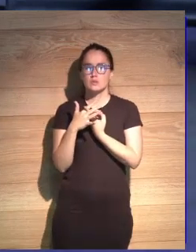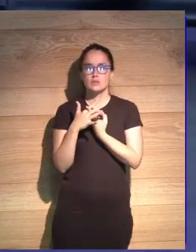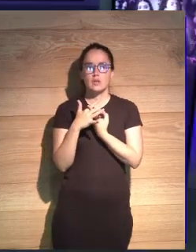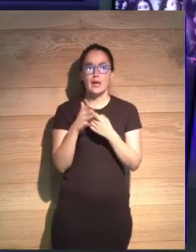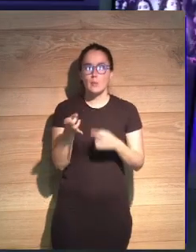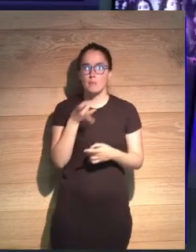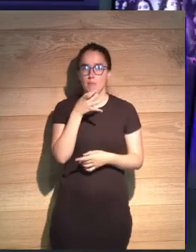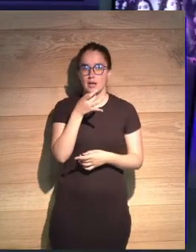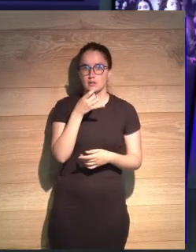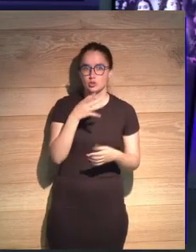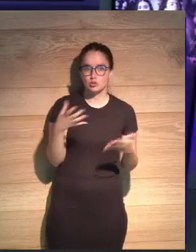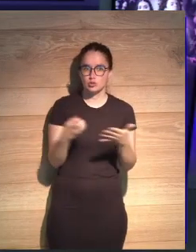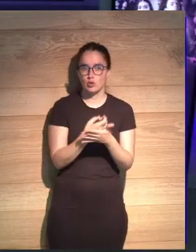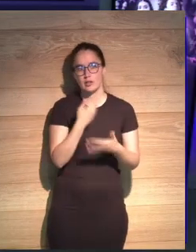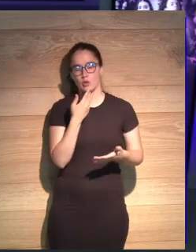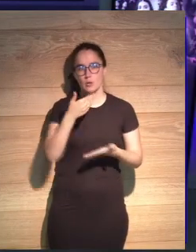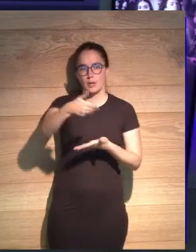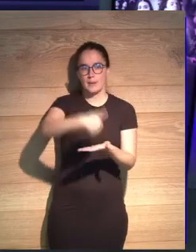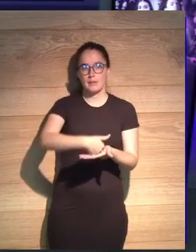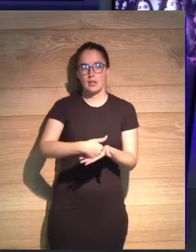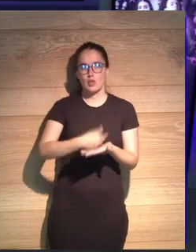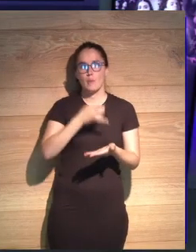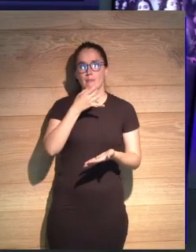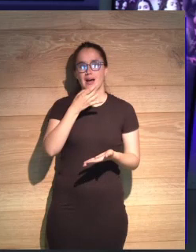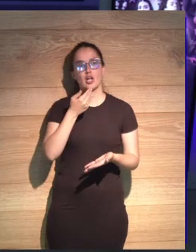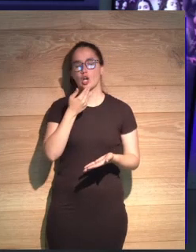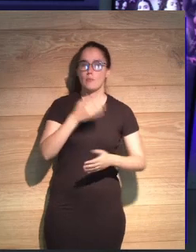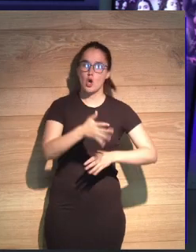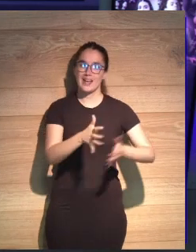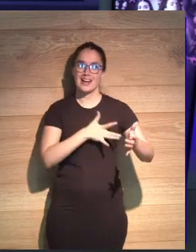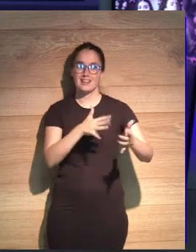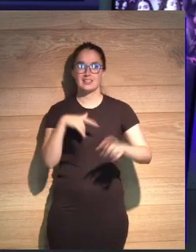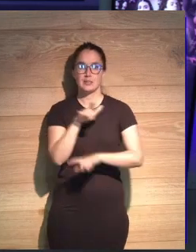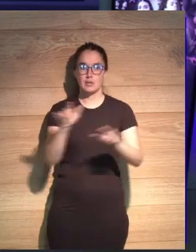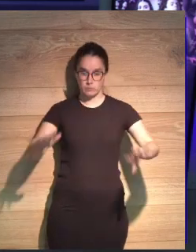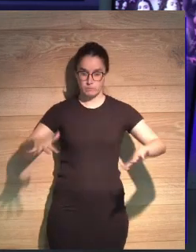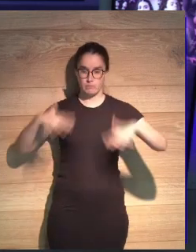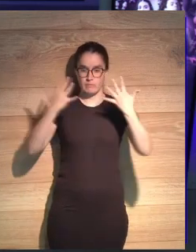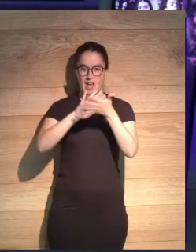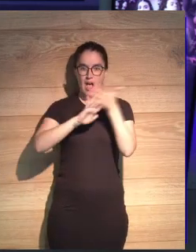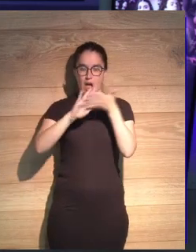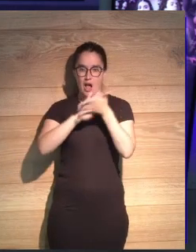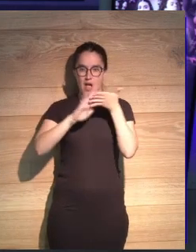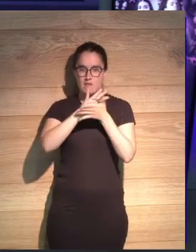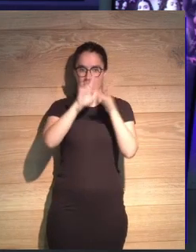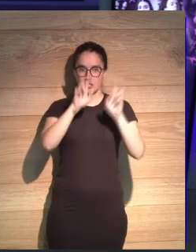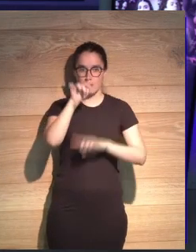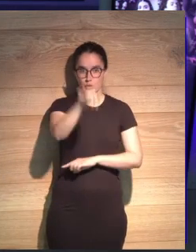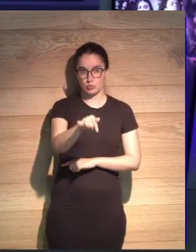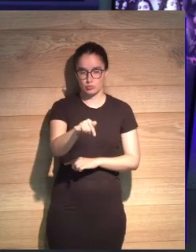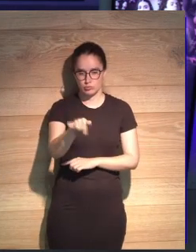present them with a situation in a bar, in an Irish pub, and there's